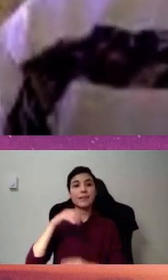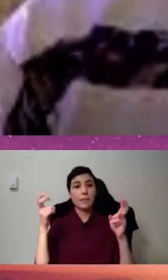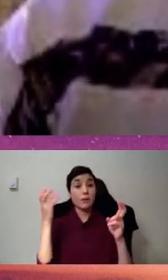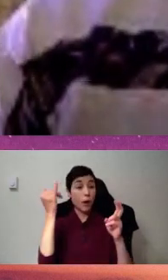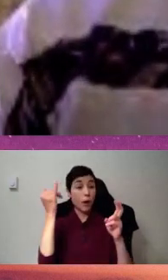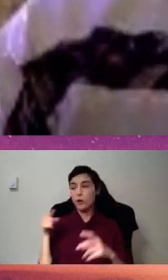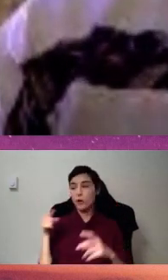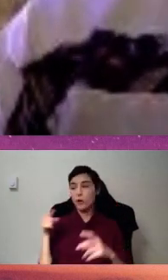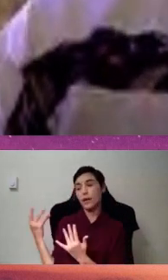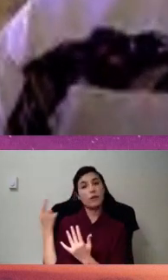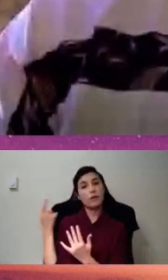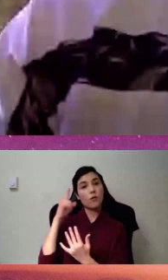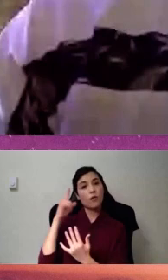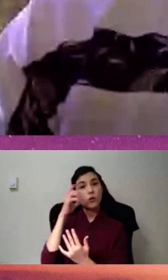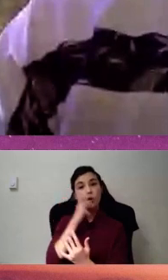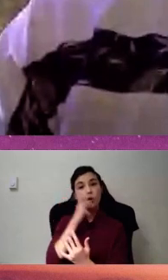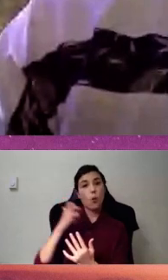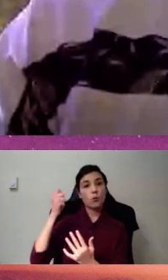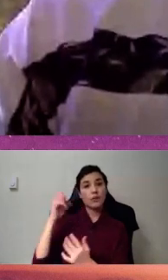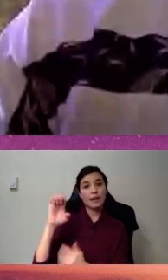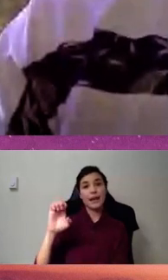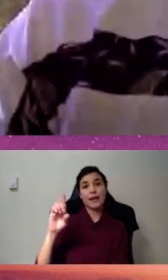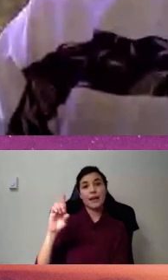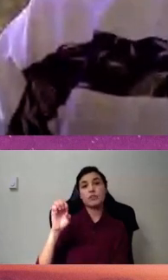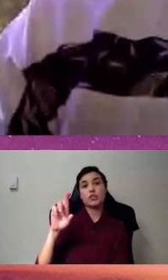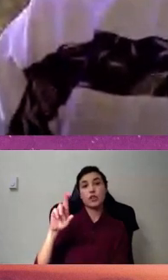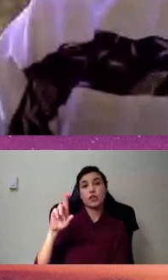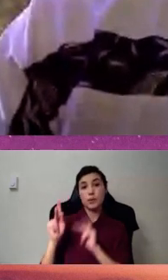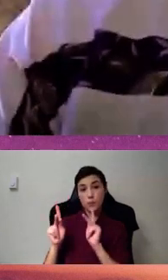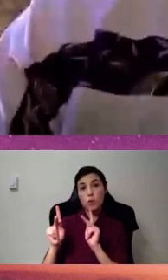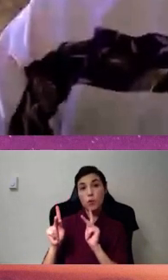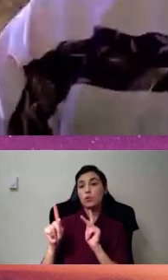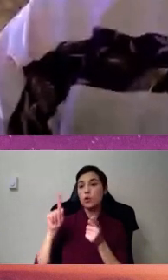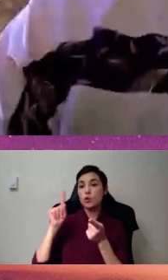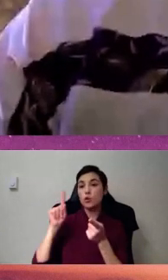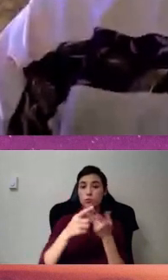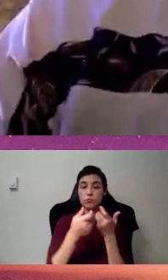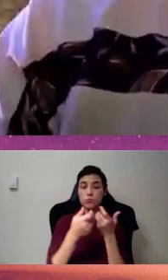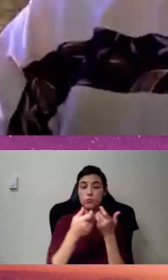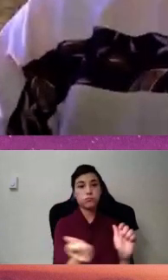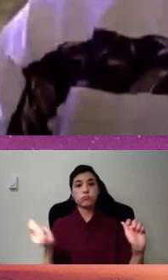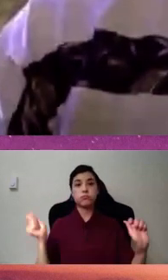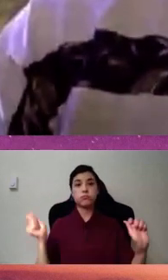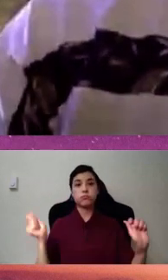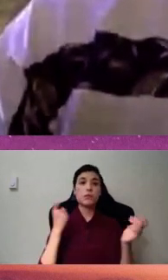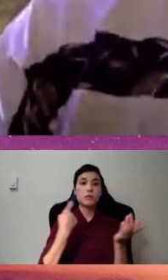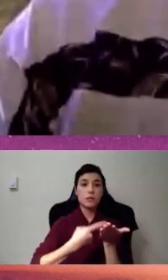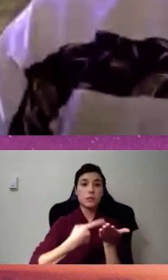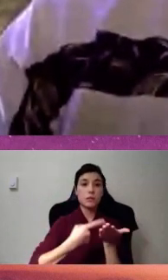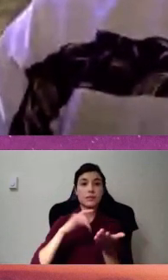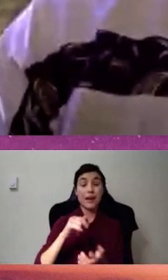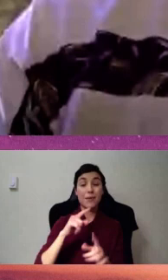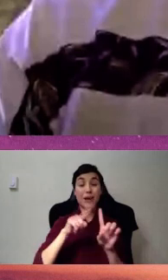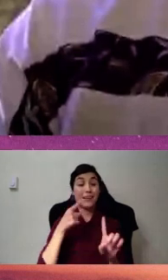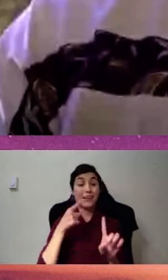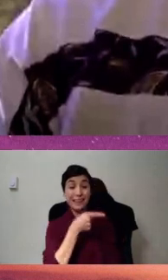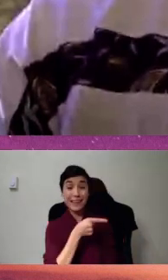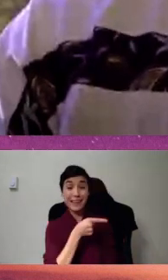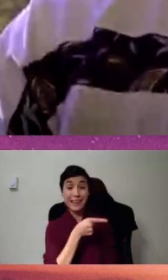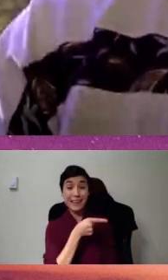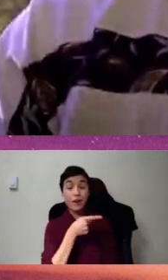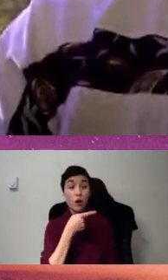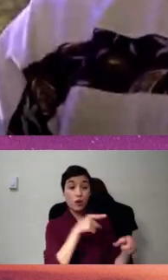elders are so traumatized by having gone through residential schools that they don't yet feel comfortable doing that, many of